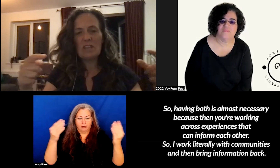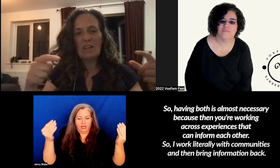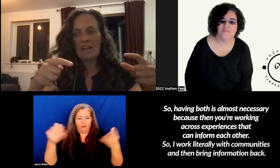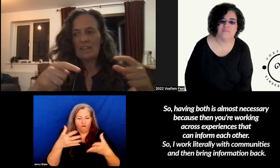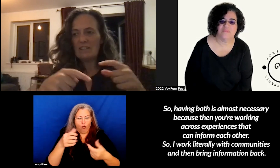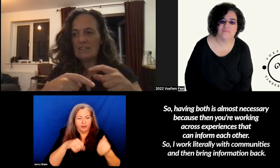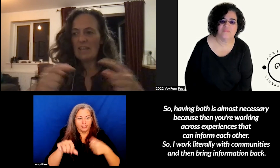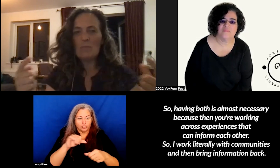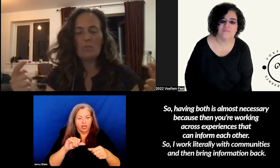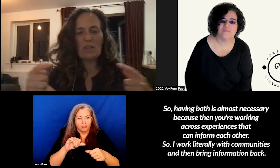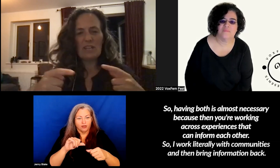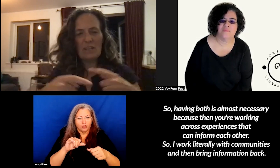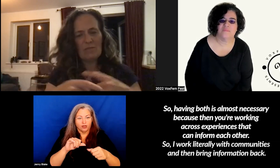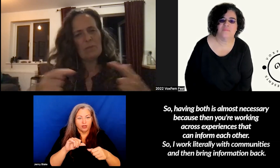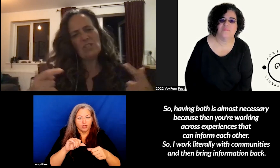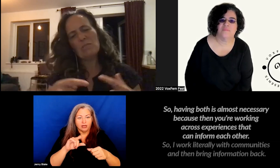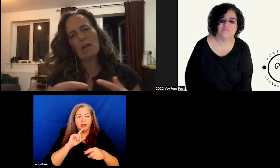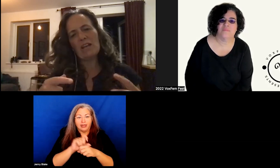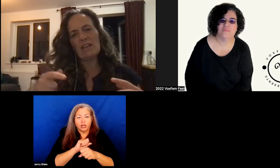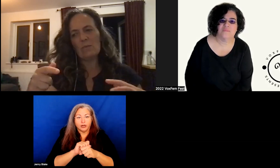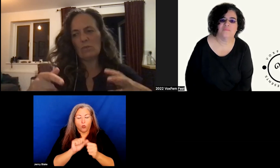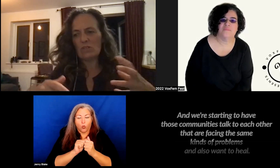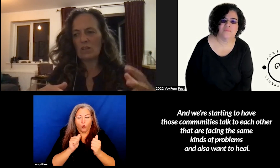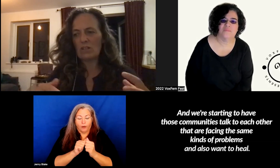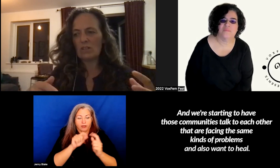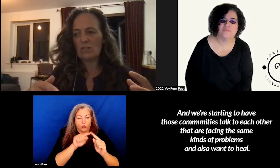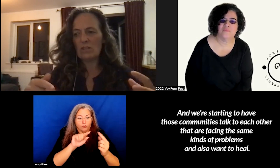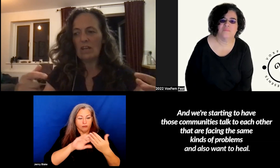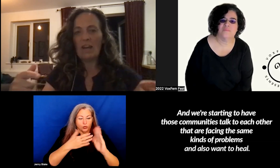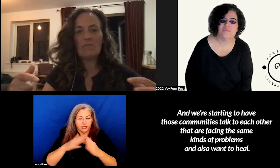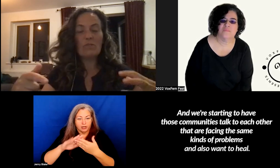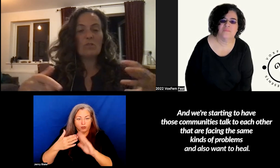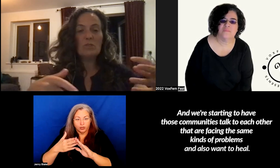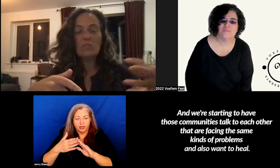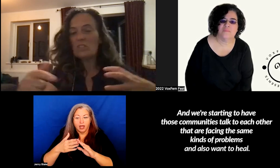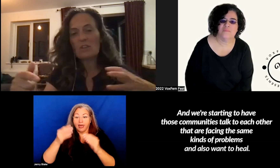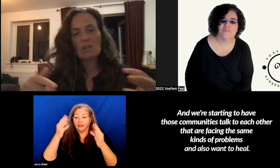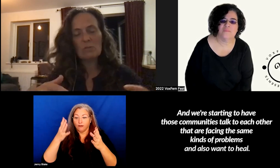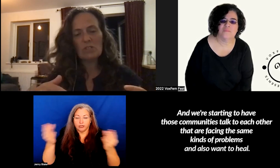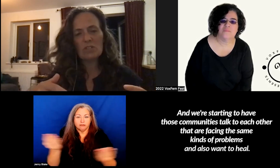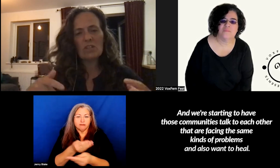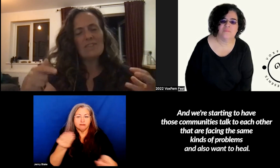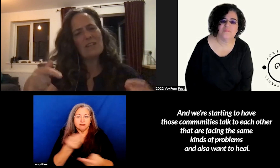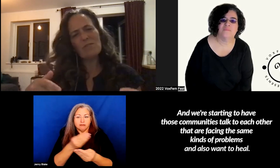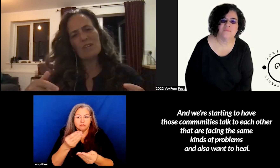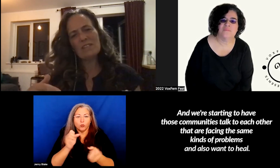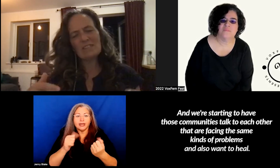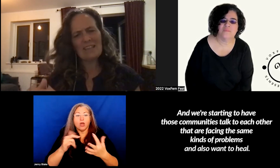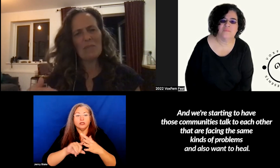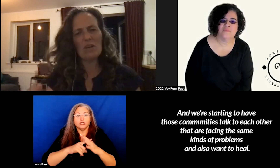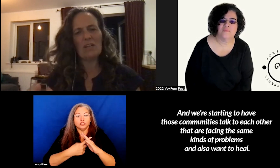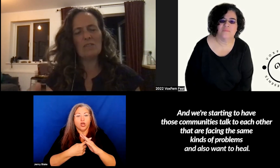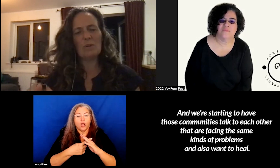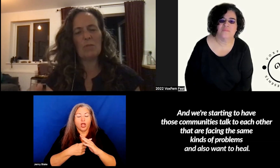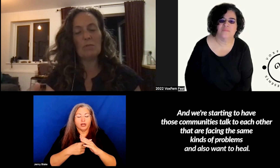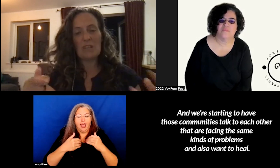communities and then bring information back. And we're starting to have those communities talk to each other that are facing the